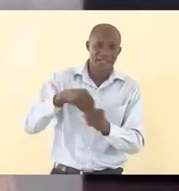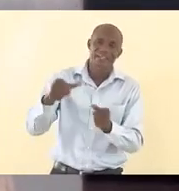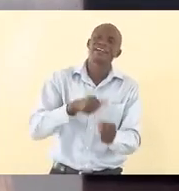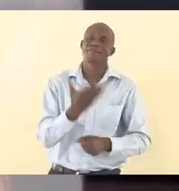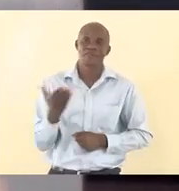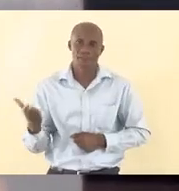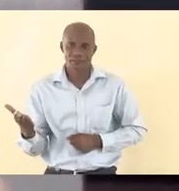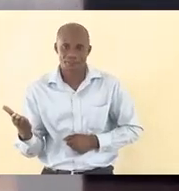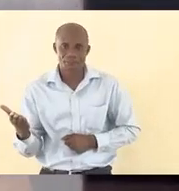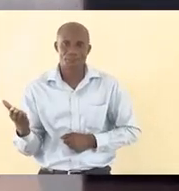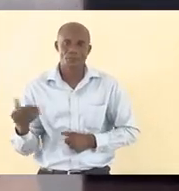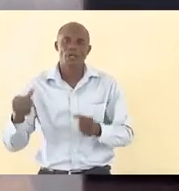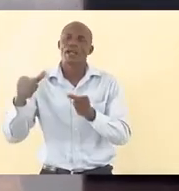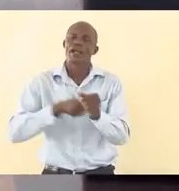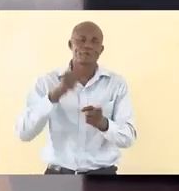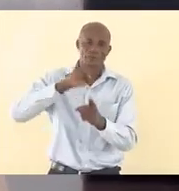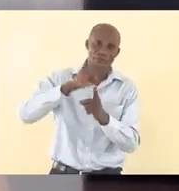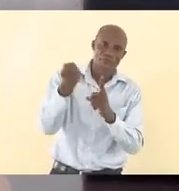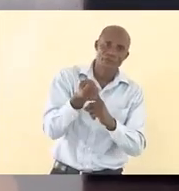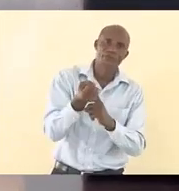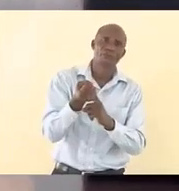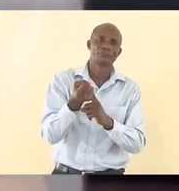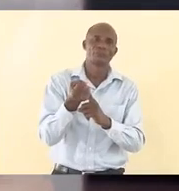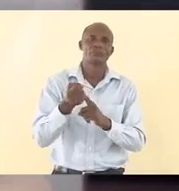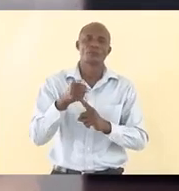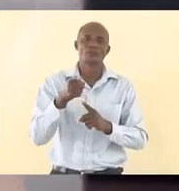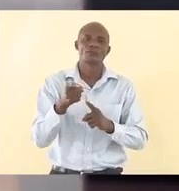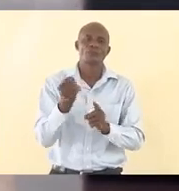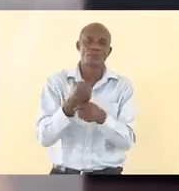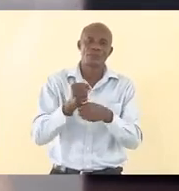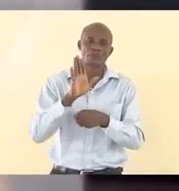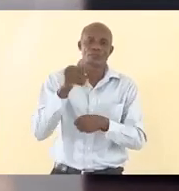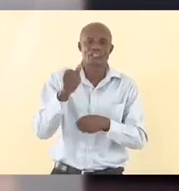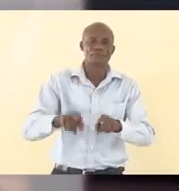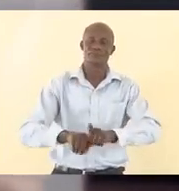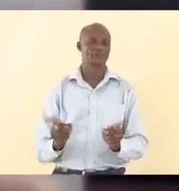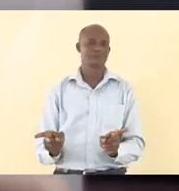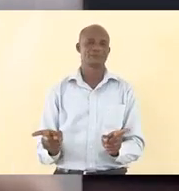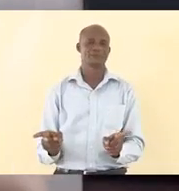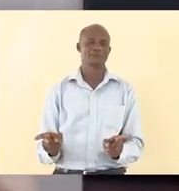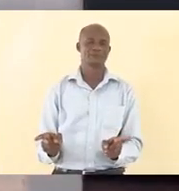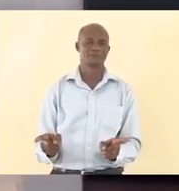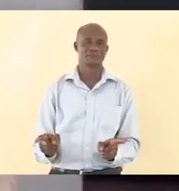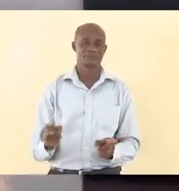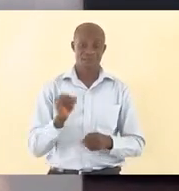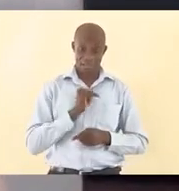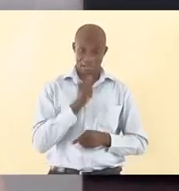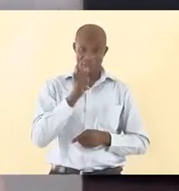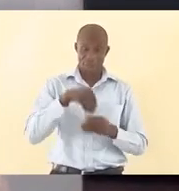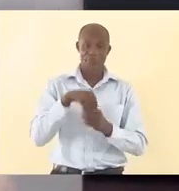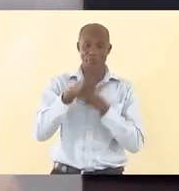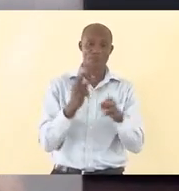in everything, in every particular circumstance, we have to distinguish ourselves and say, I am in the world, but I am not of the